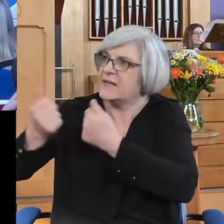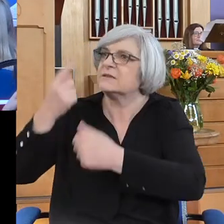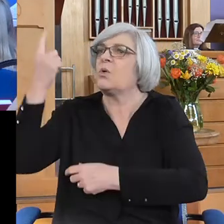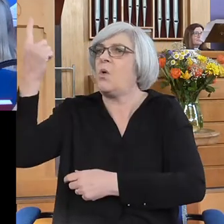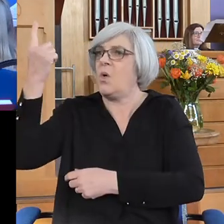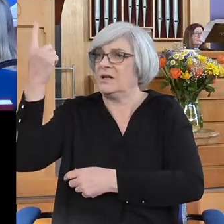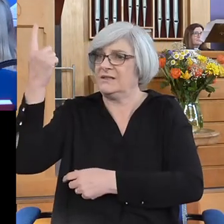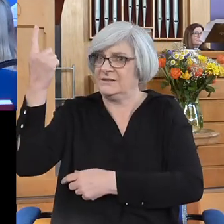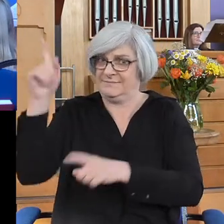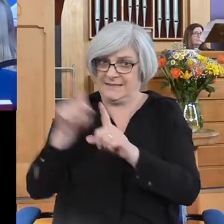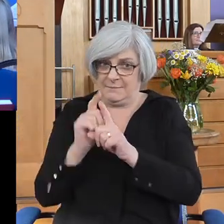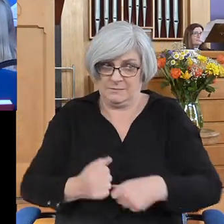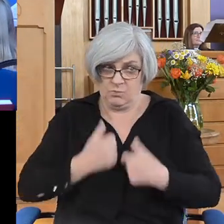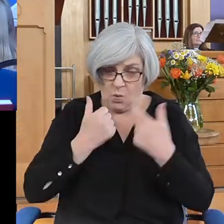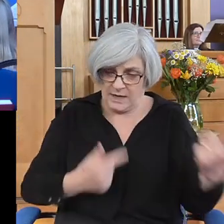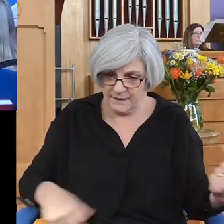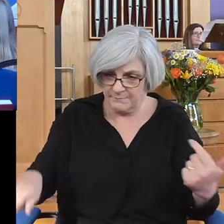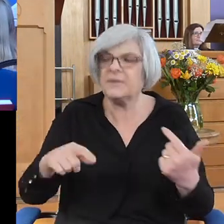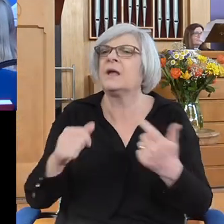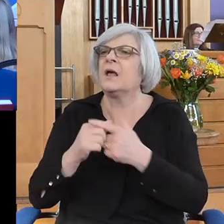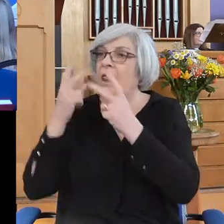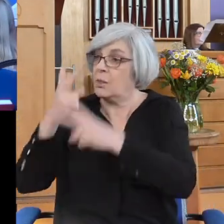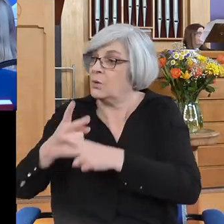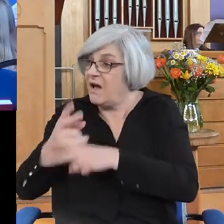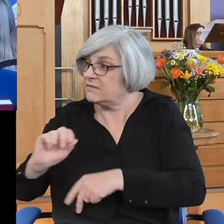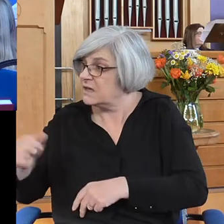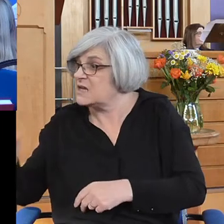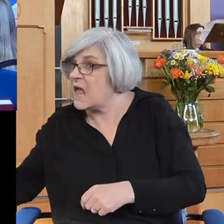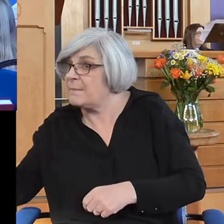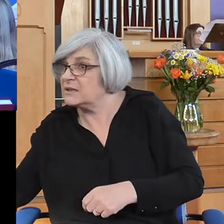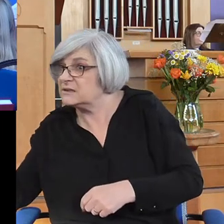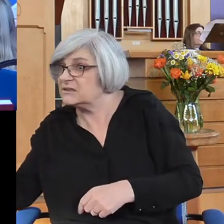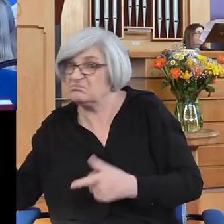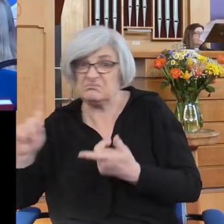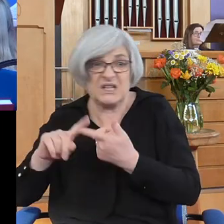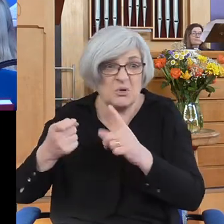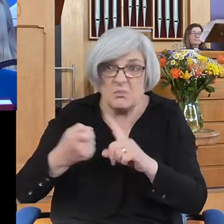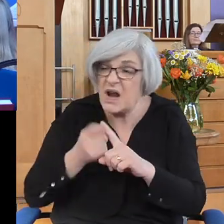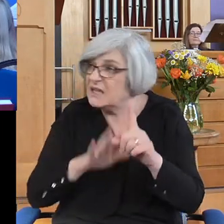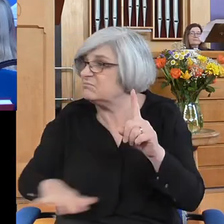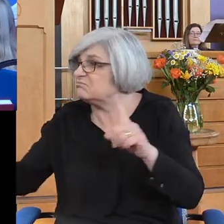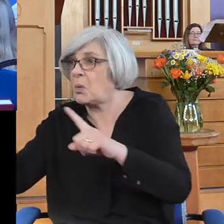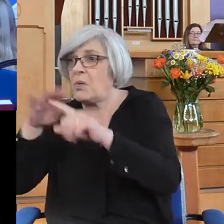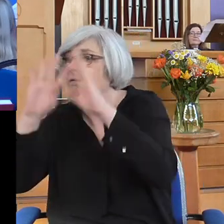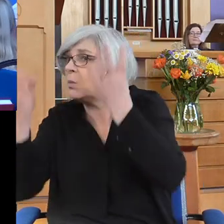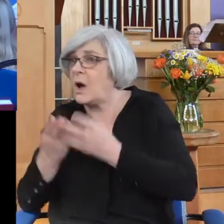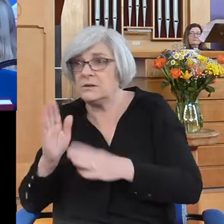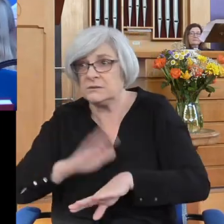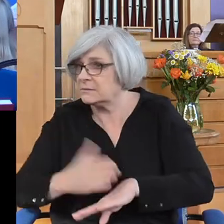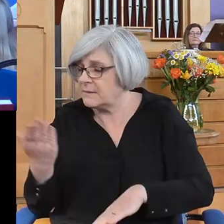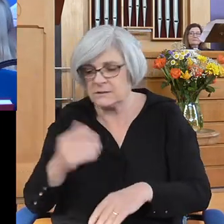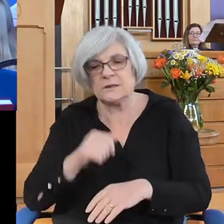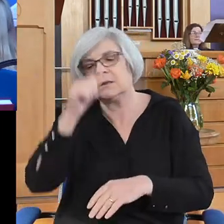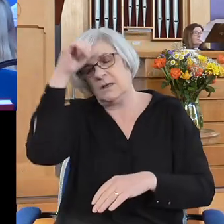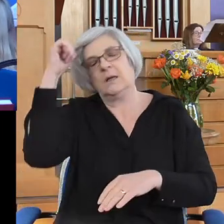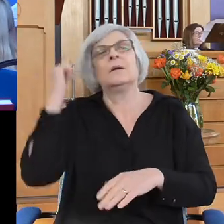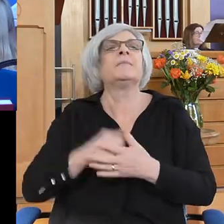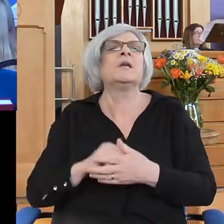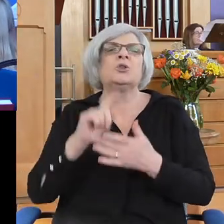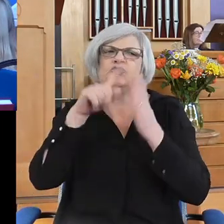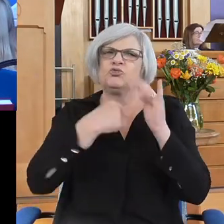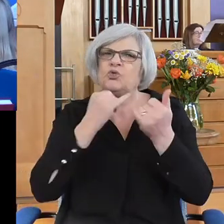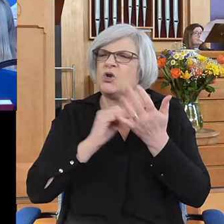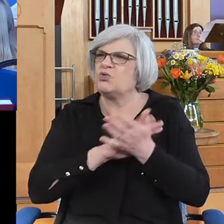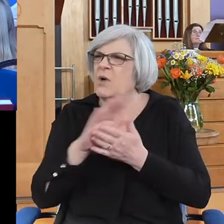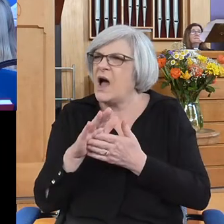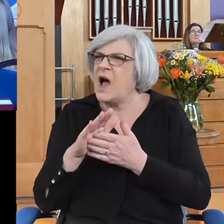this morning, look after our neighbours, whether it be from East Kilbride or all over the world. In Joshua chapter 9,